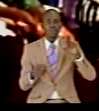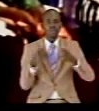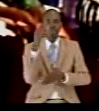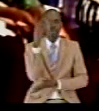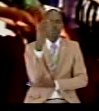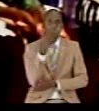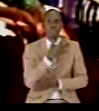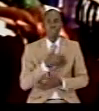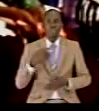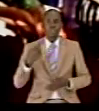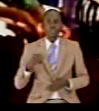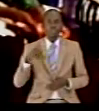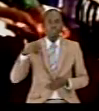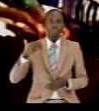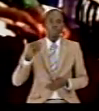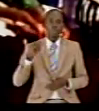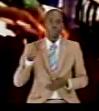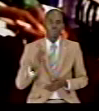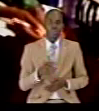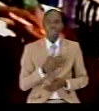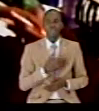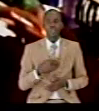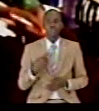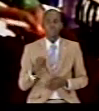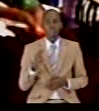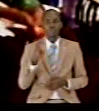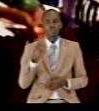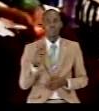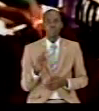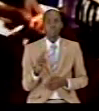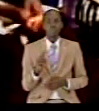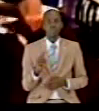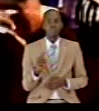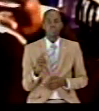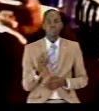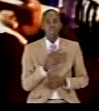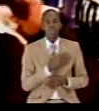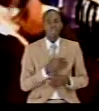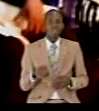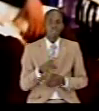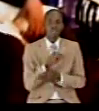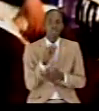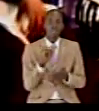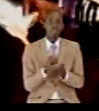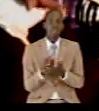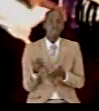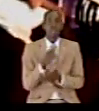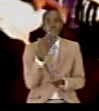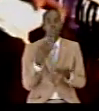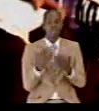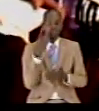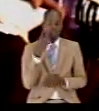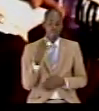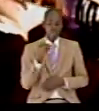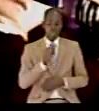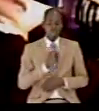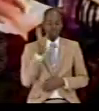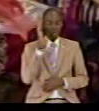tree together. And now in verse 20, that they may see. I will see